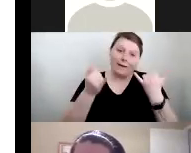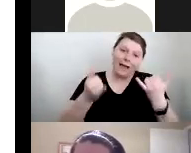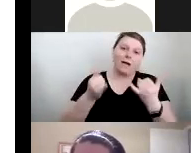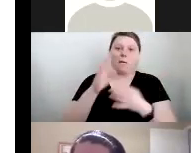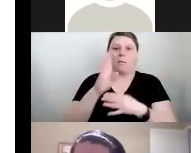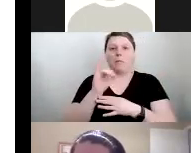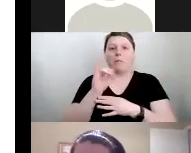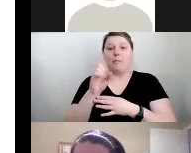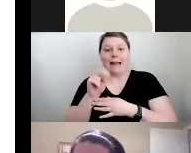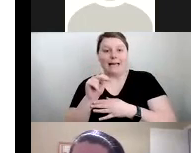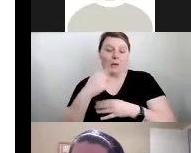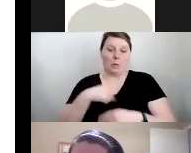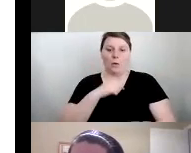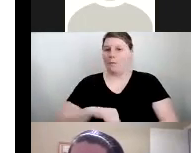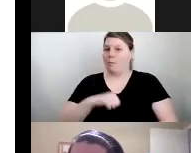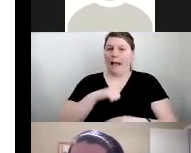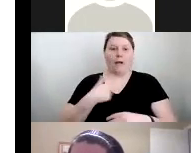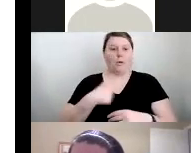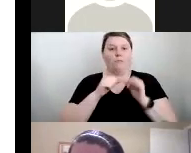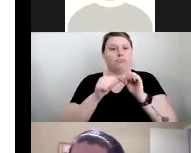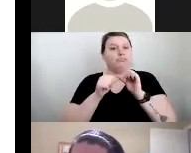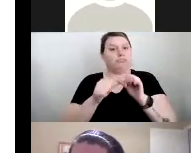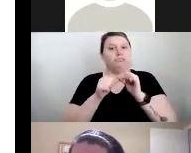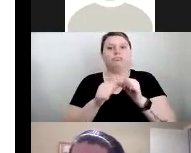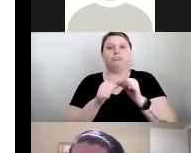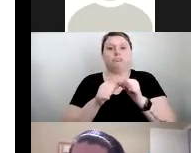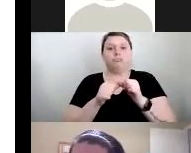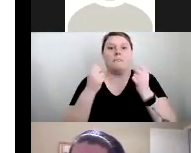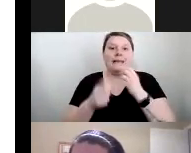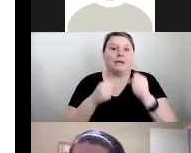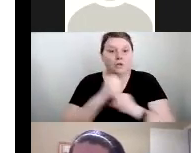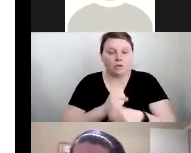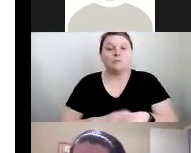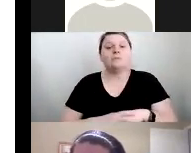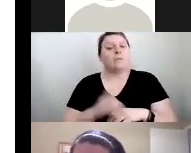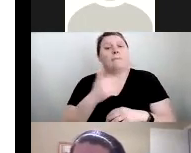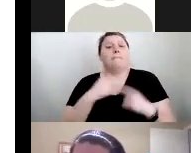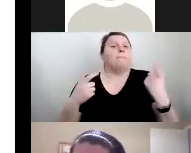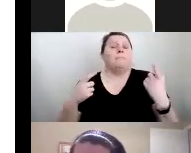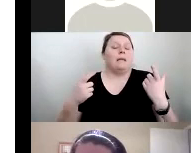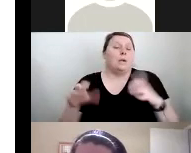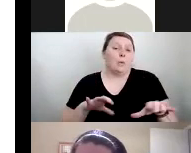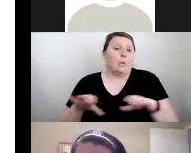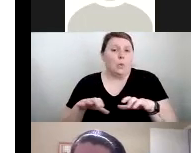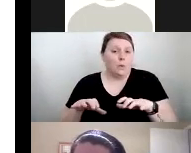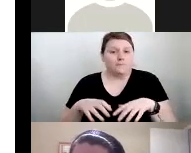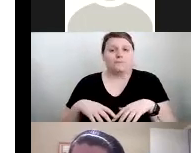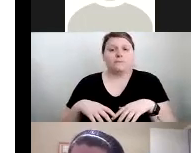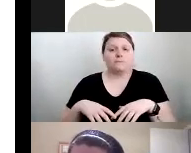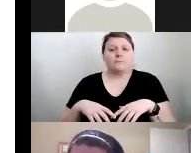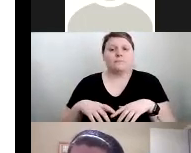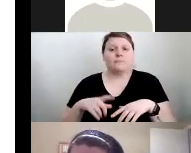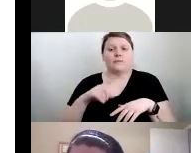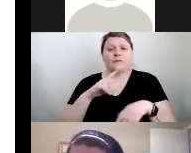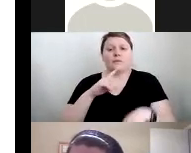administration. So we're very proud that it's lived this many years. What I do for it is kind of a mix of